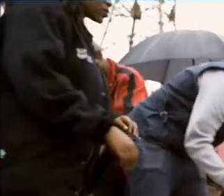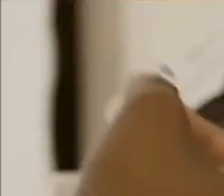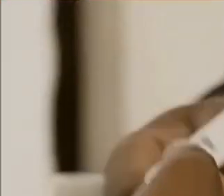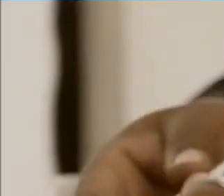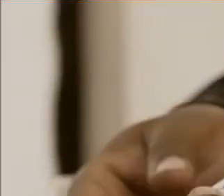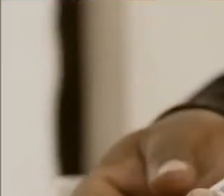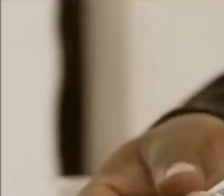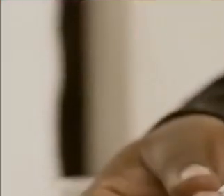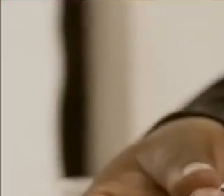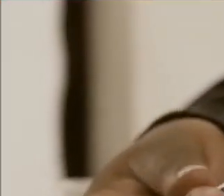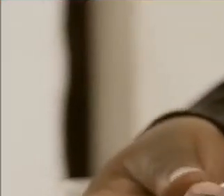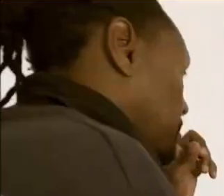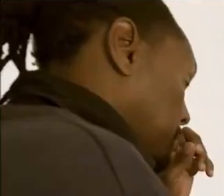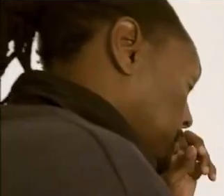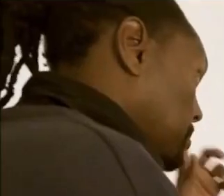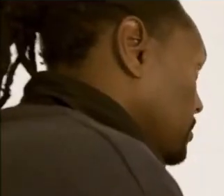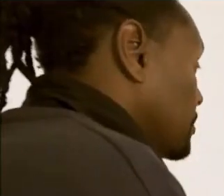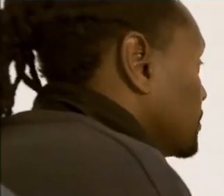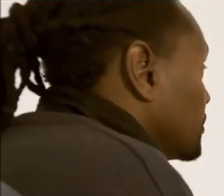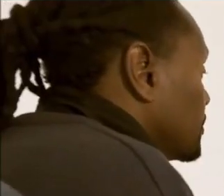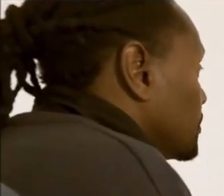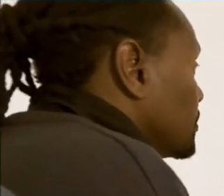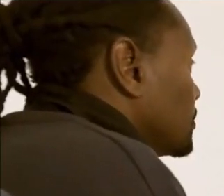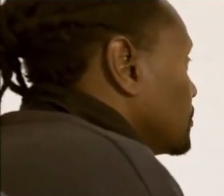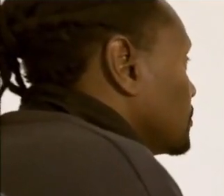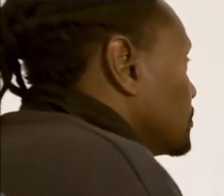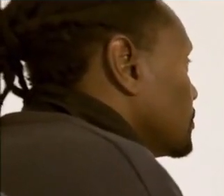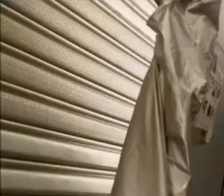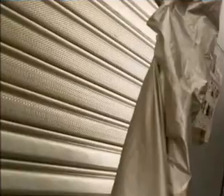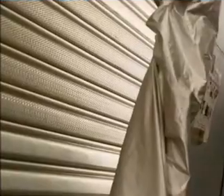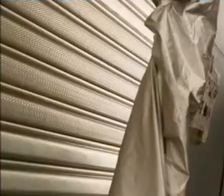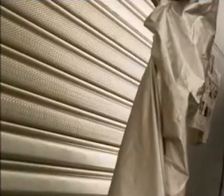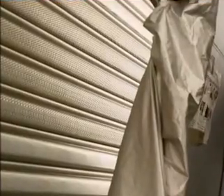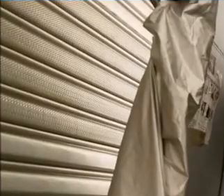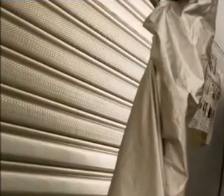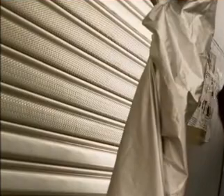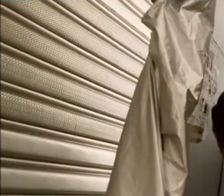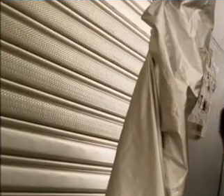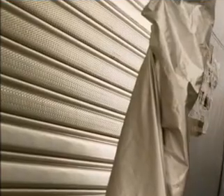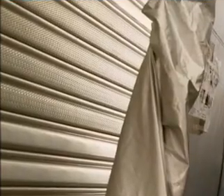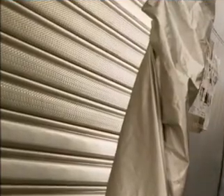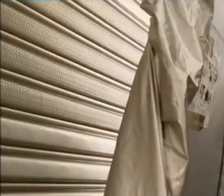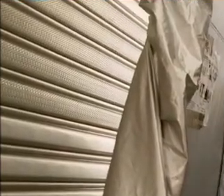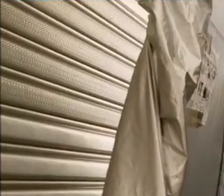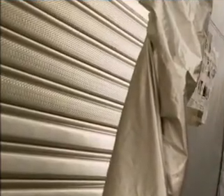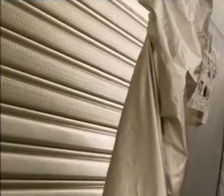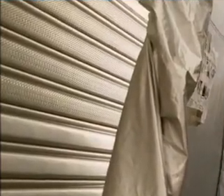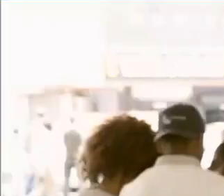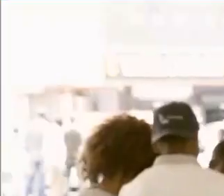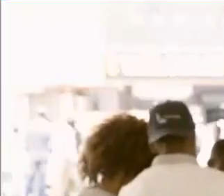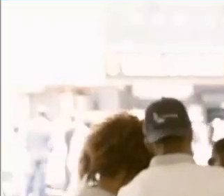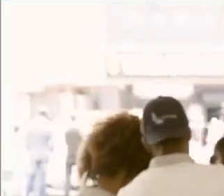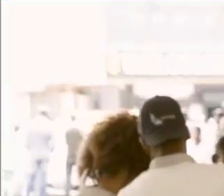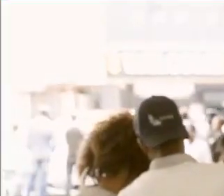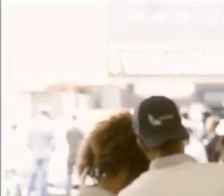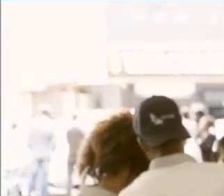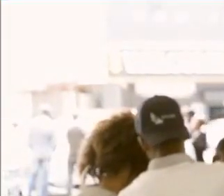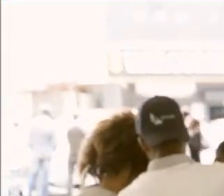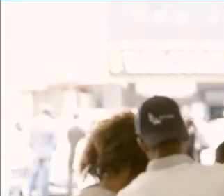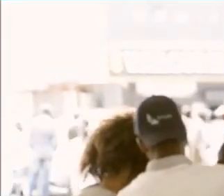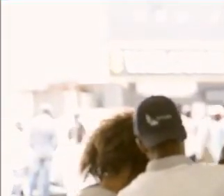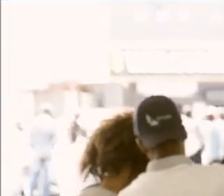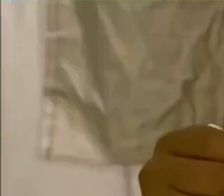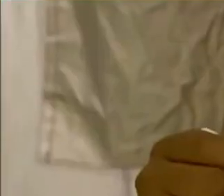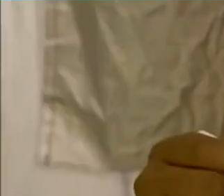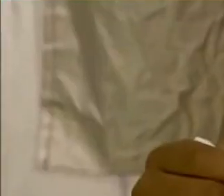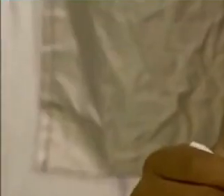attractive, and co-creating directly with men to speak to their motivations and aspirations to trigger behavior change. It is quite an easy thing